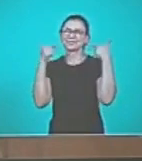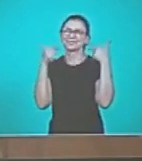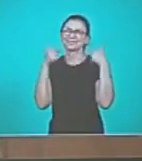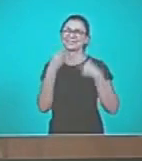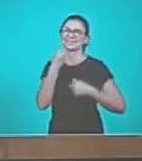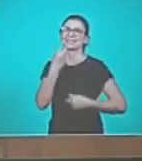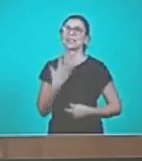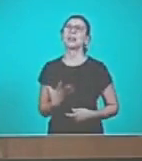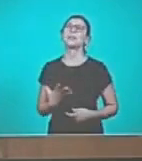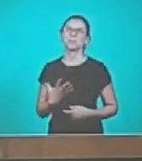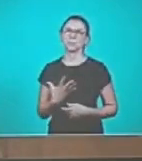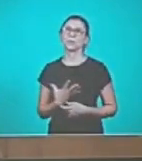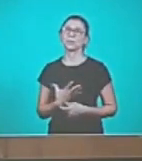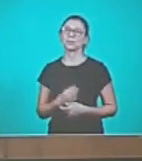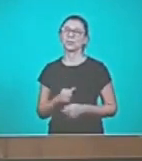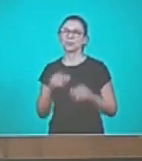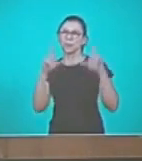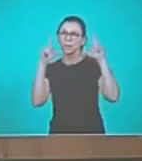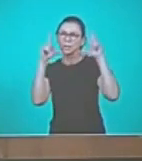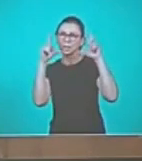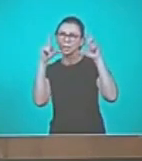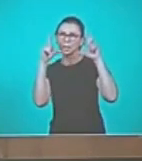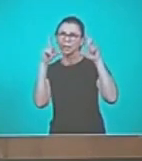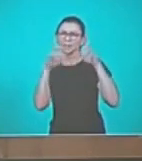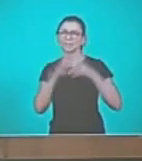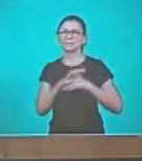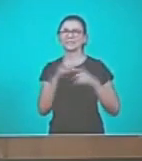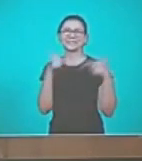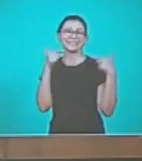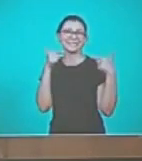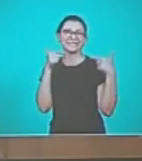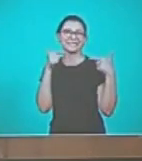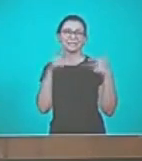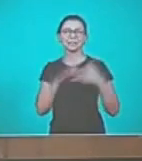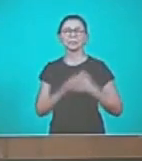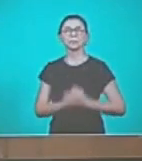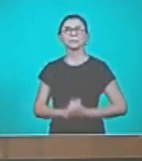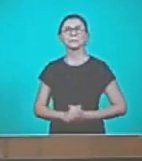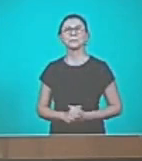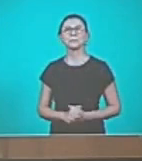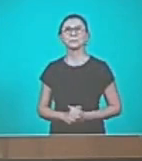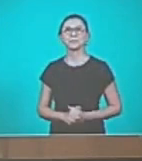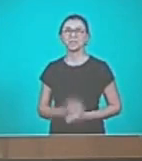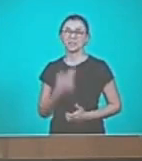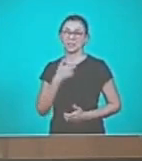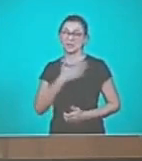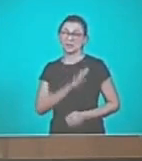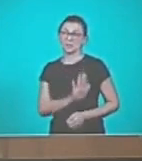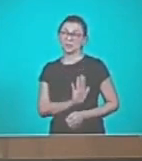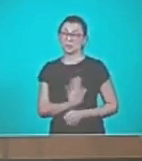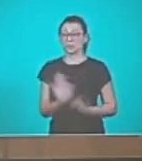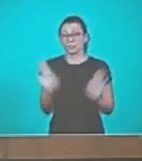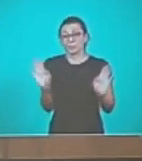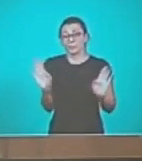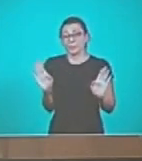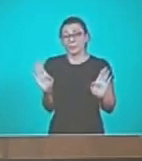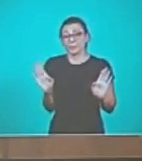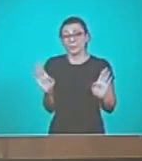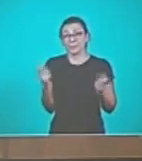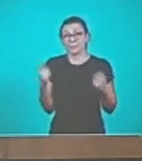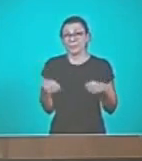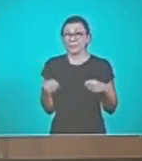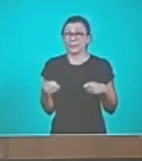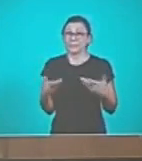smiling. Everybody that had everybody that sees a camera, photo camera,